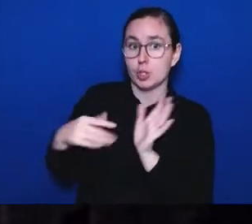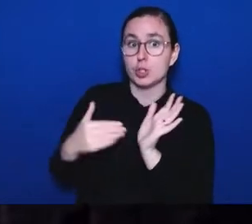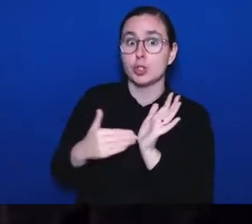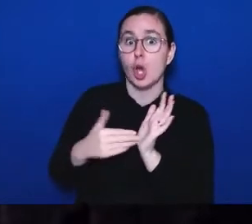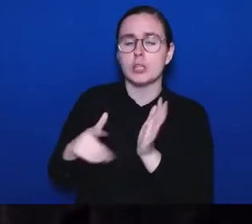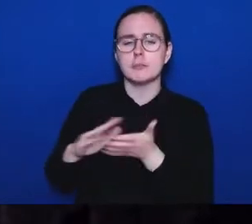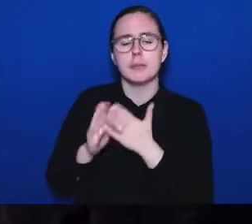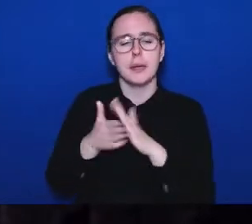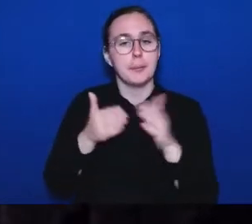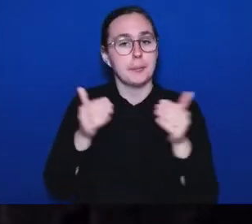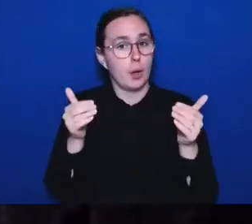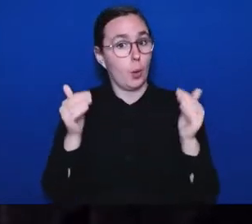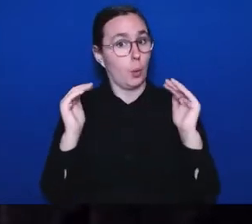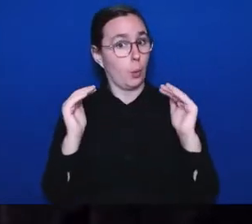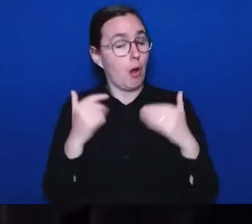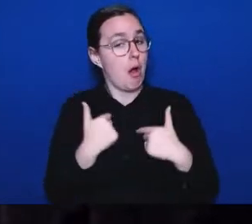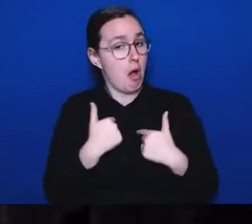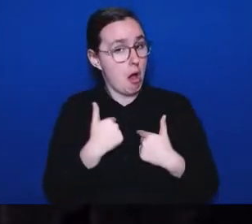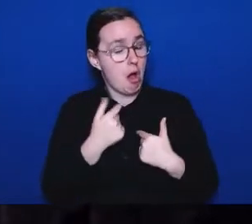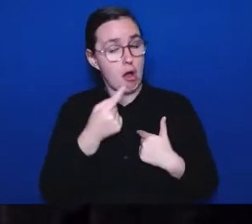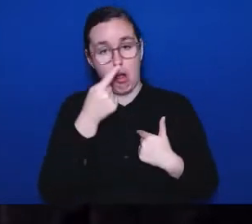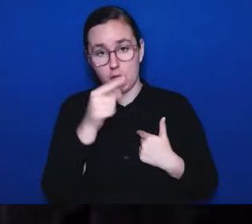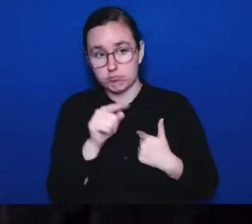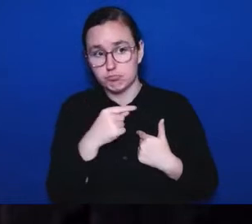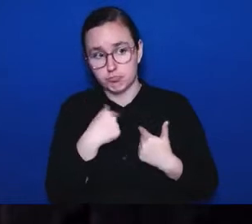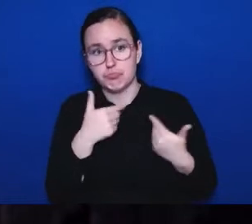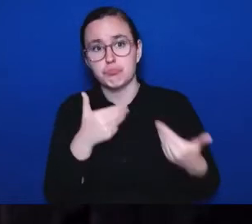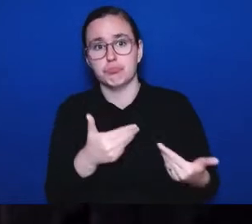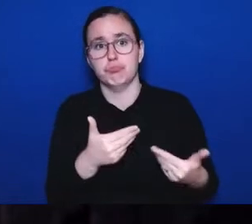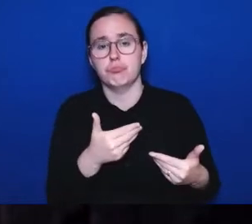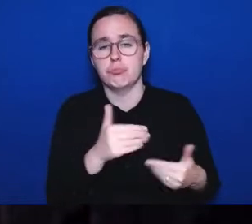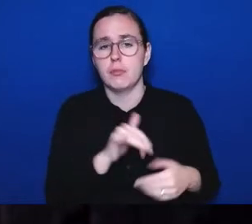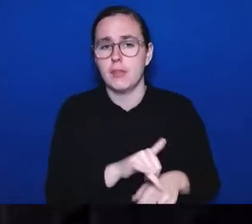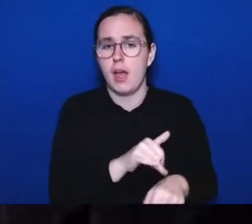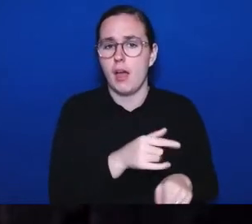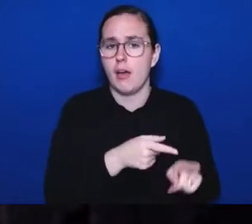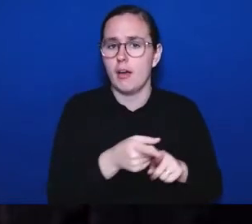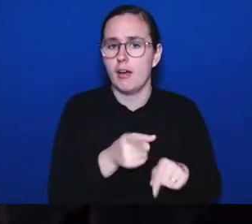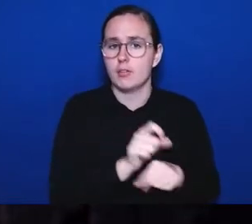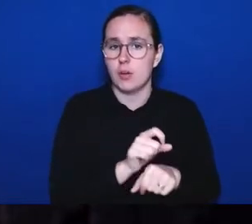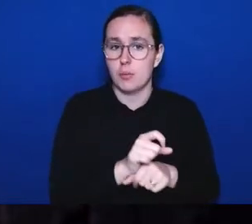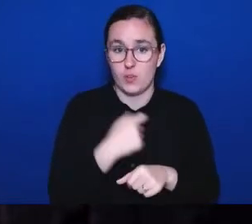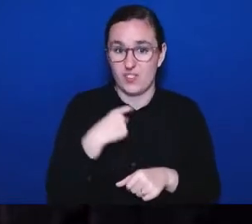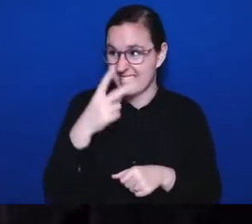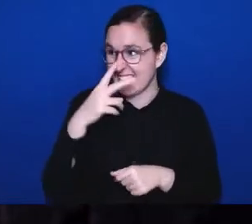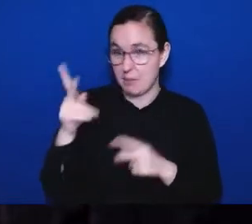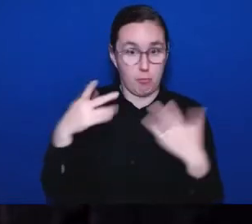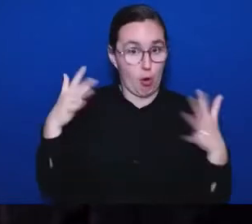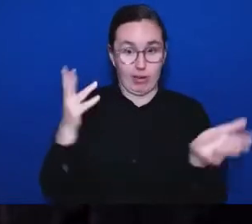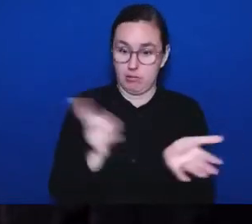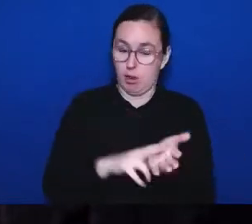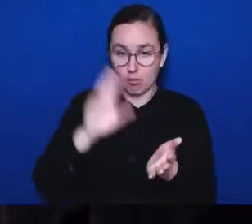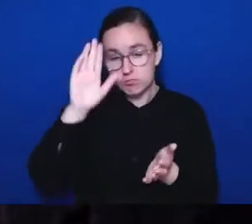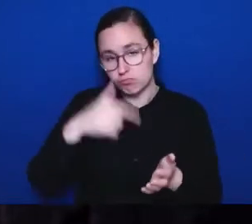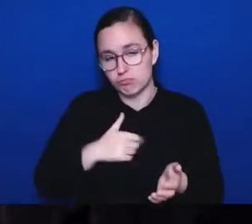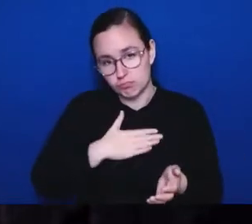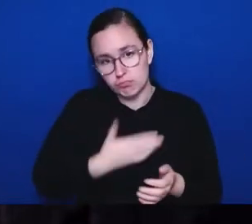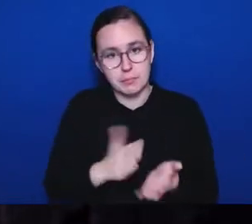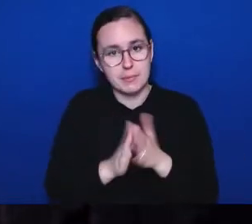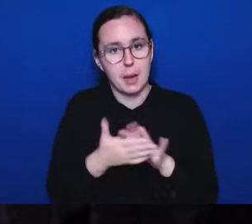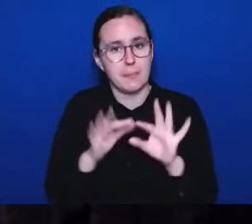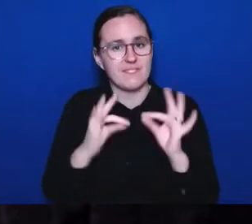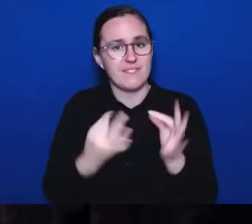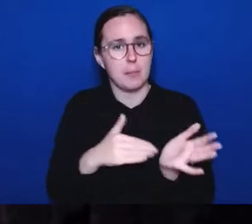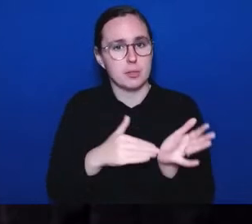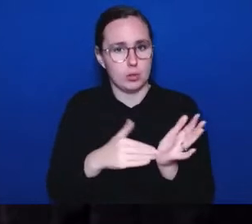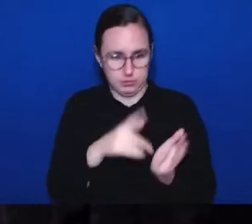practice. We've seen that already with our new to practice contracts. We've seen that in the work we've done with our stabilization fund. So we've seen the impact of